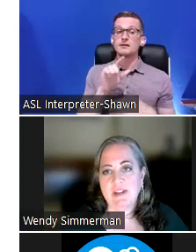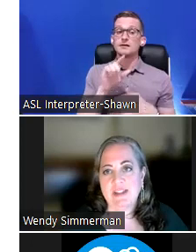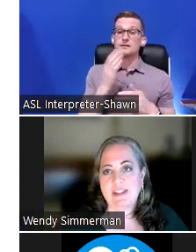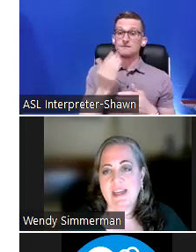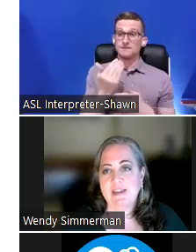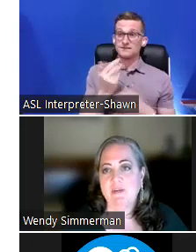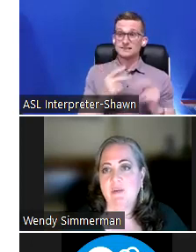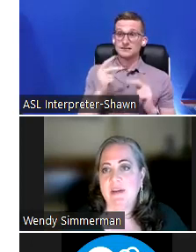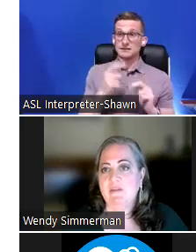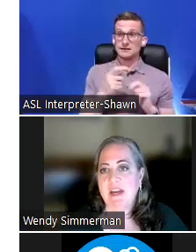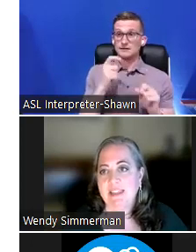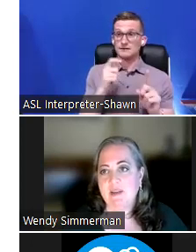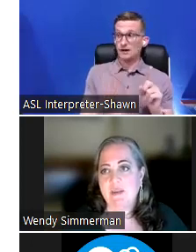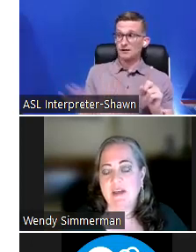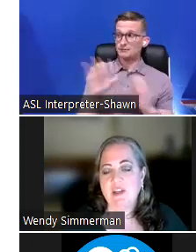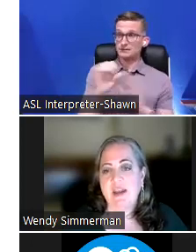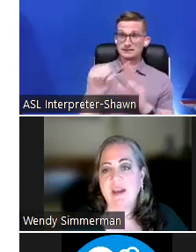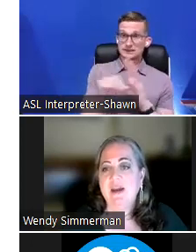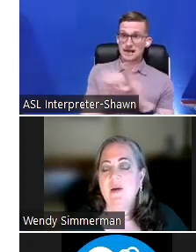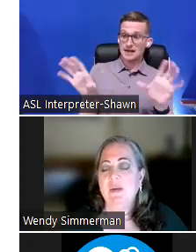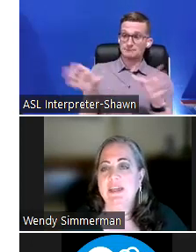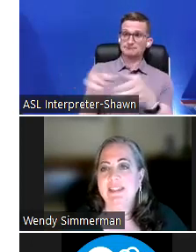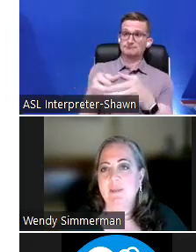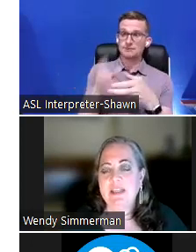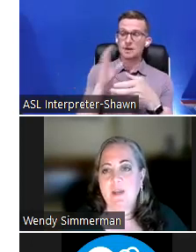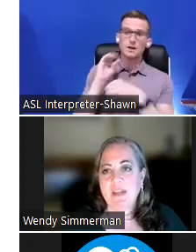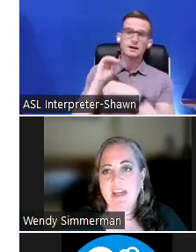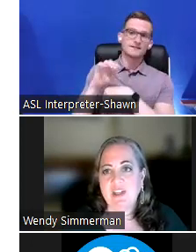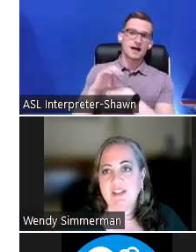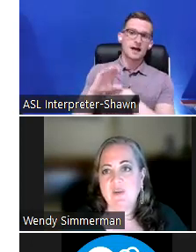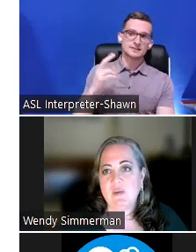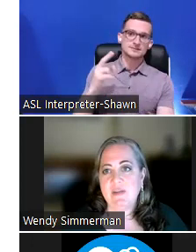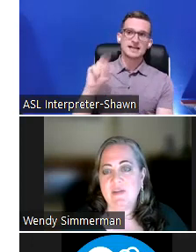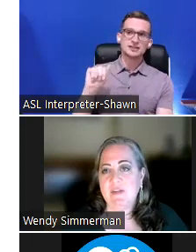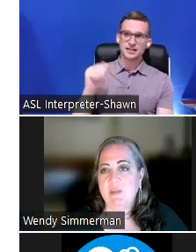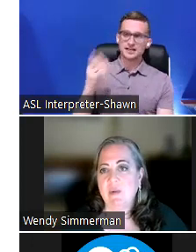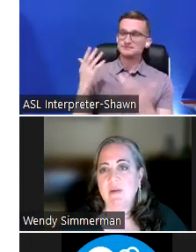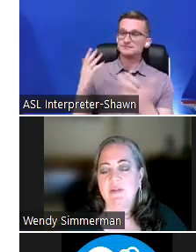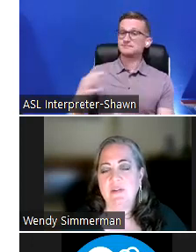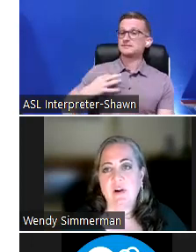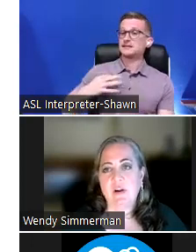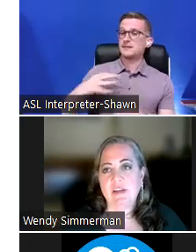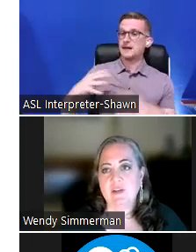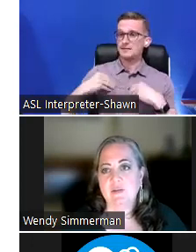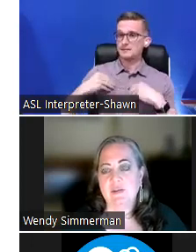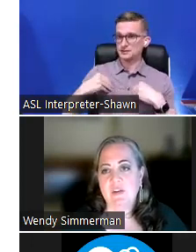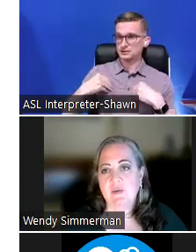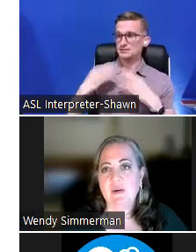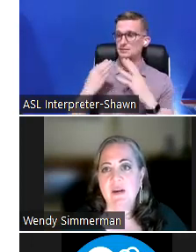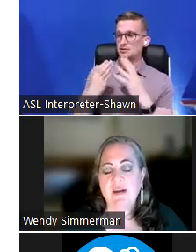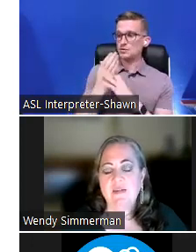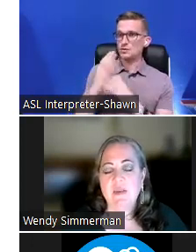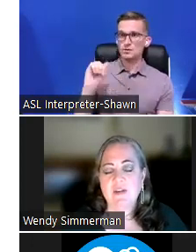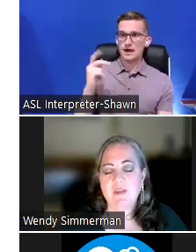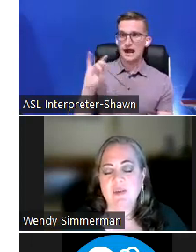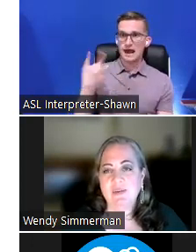across the state that will be advising the BHA. We accepted applications through the month of April. They're currently under review.